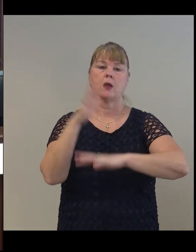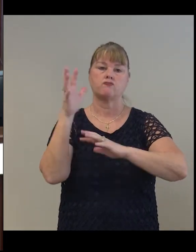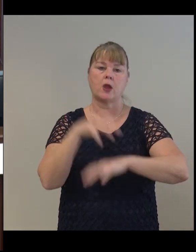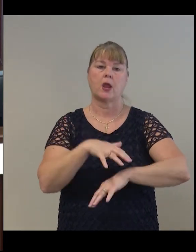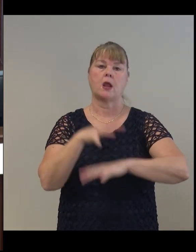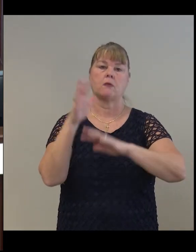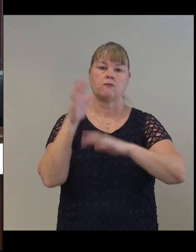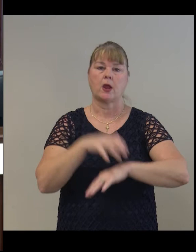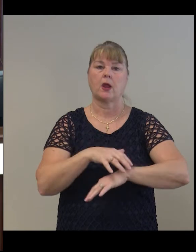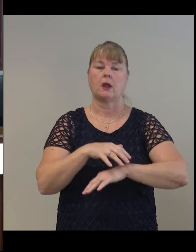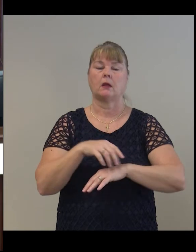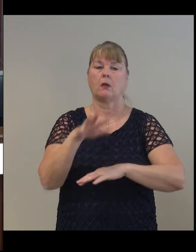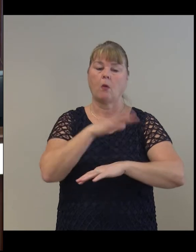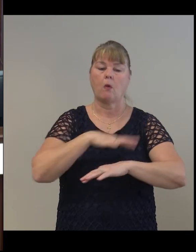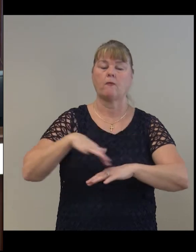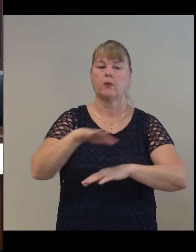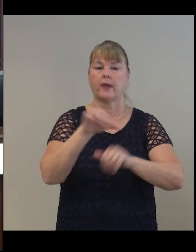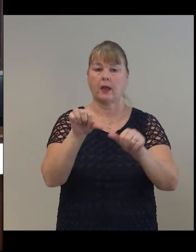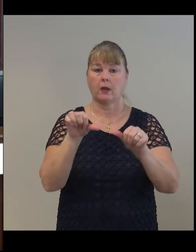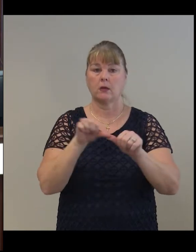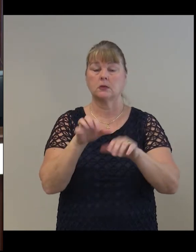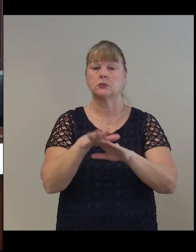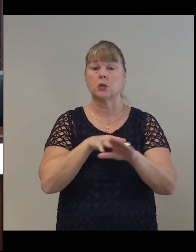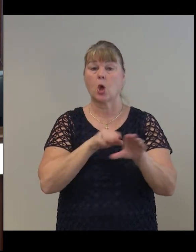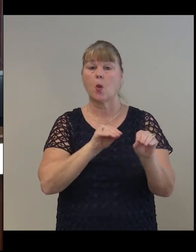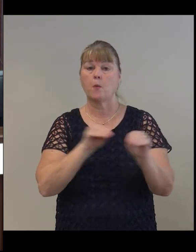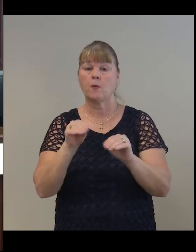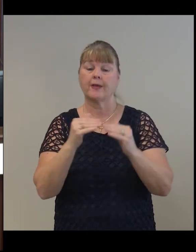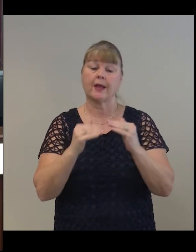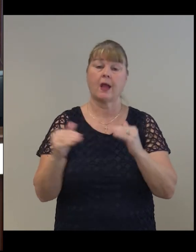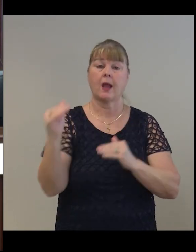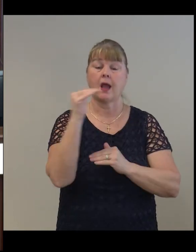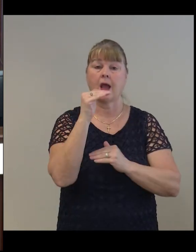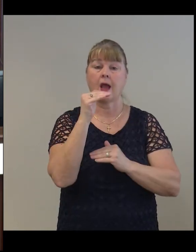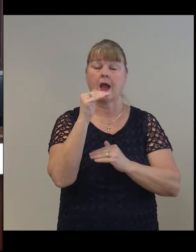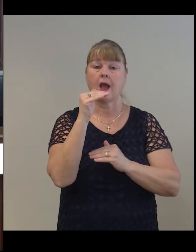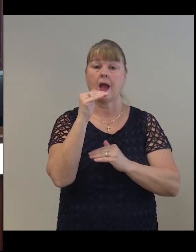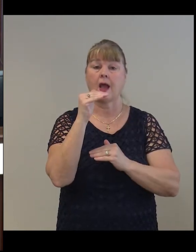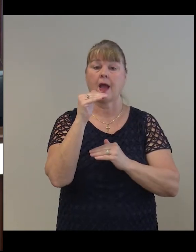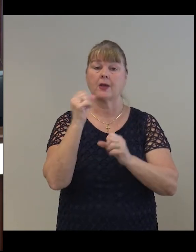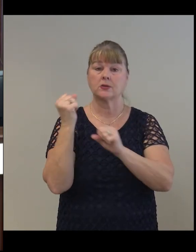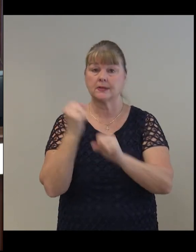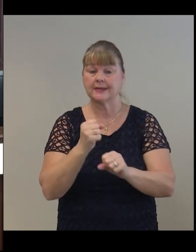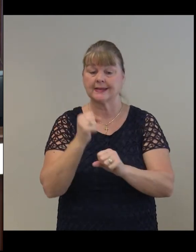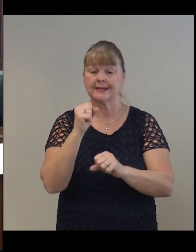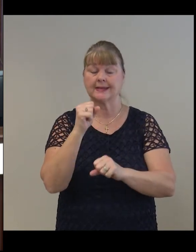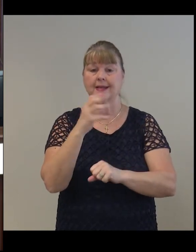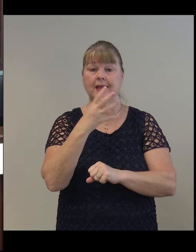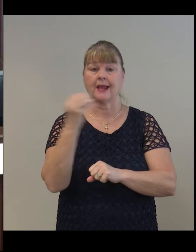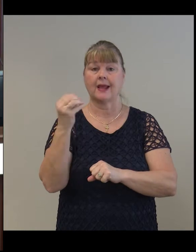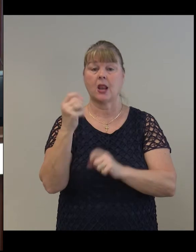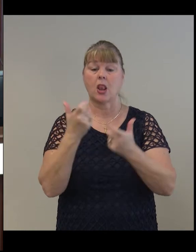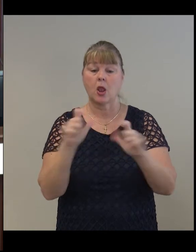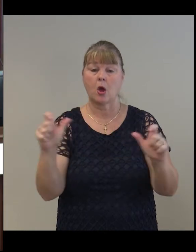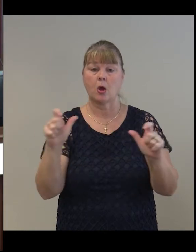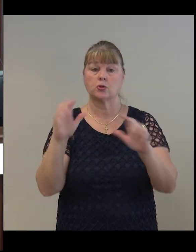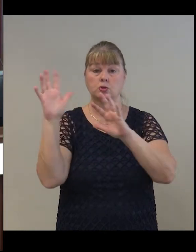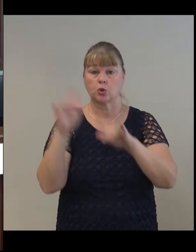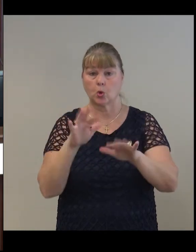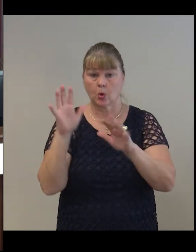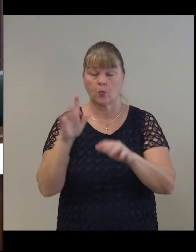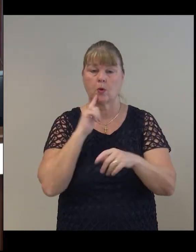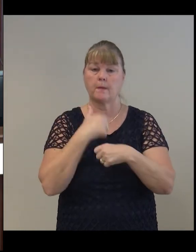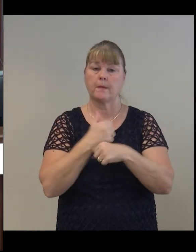high intensity and large storms are going to produce the greatest amount of